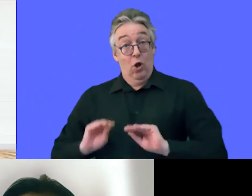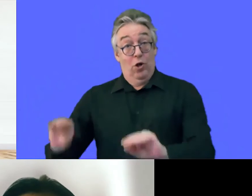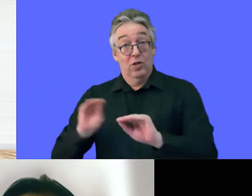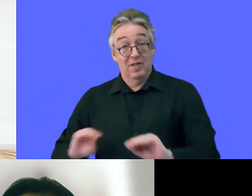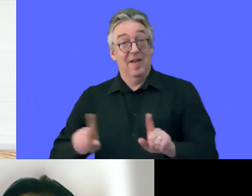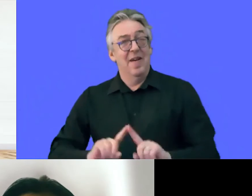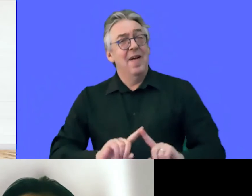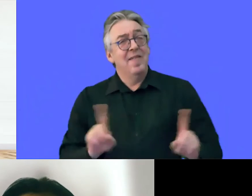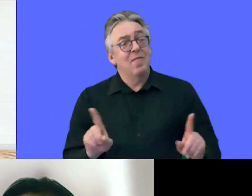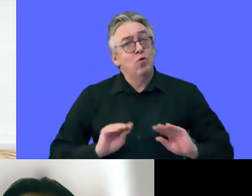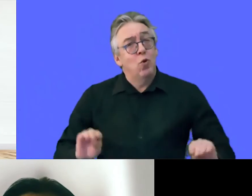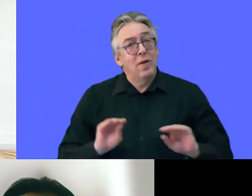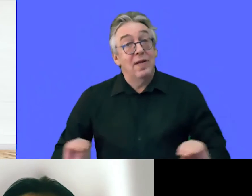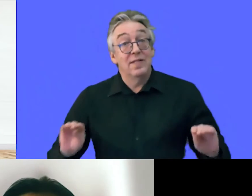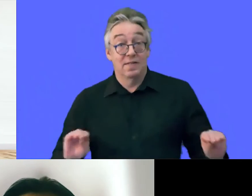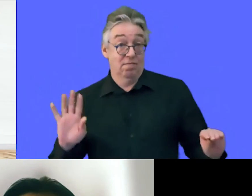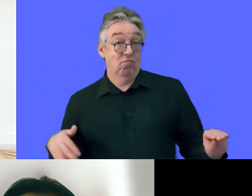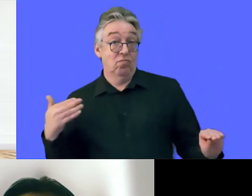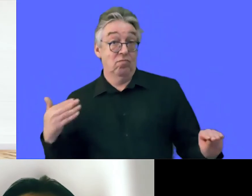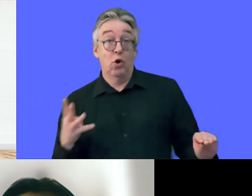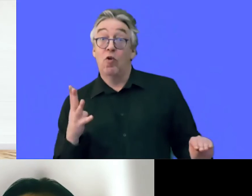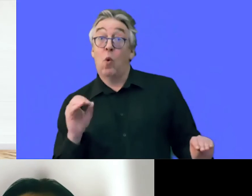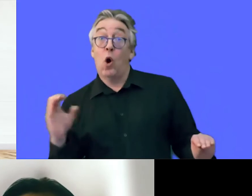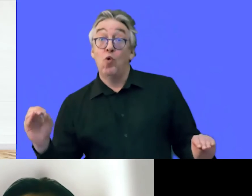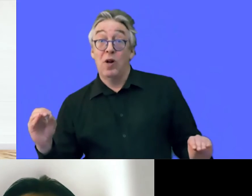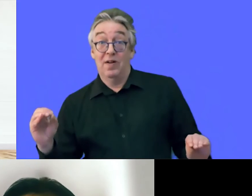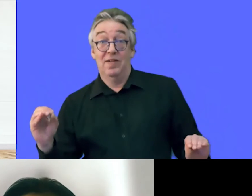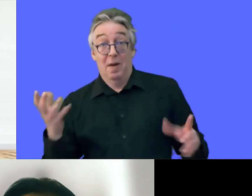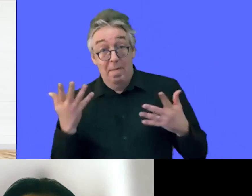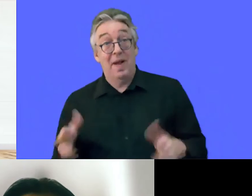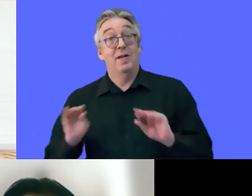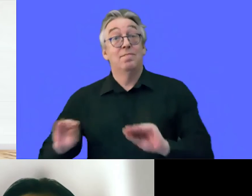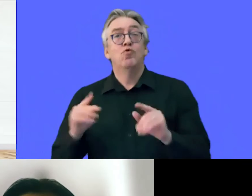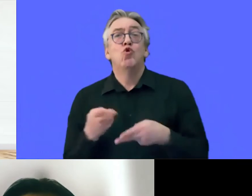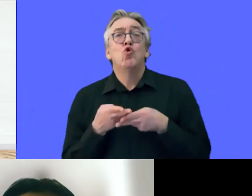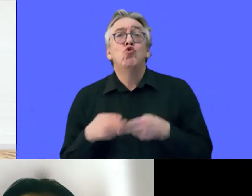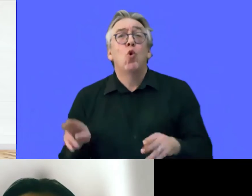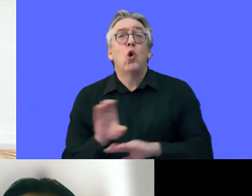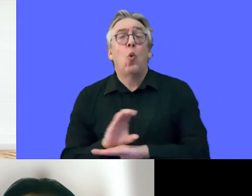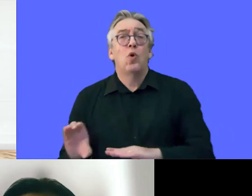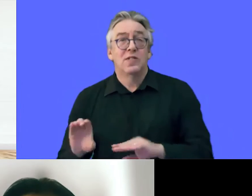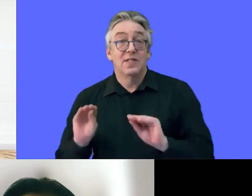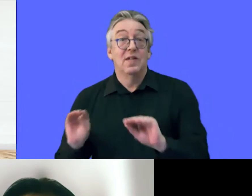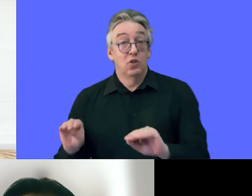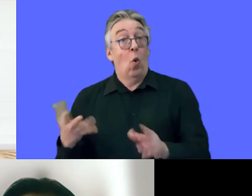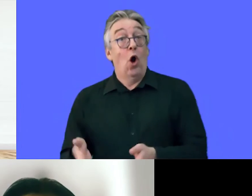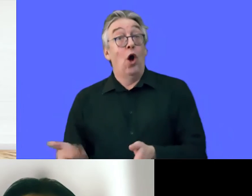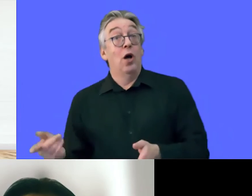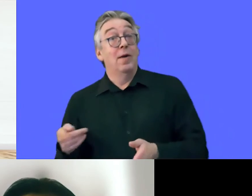courses, or I think the short courses. So there are demands, and